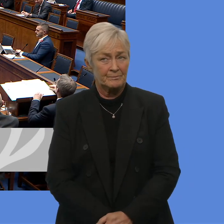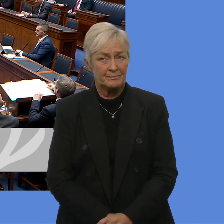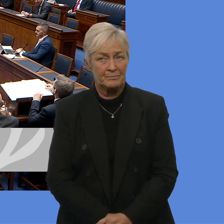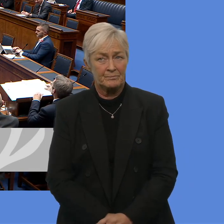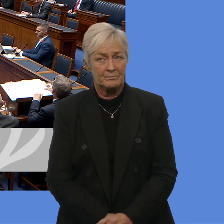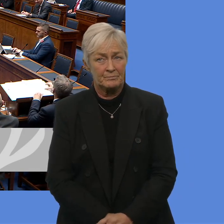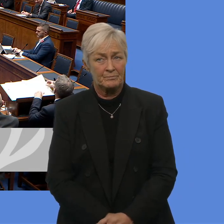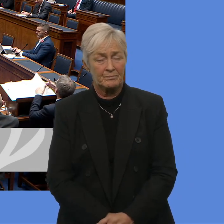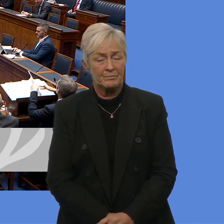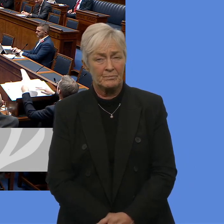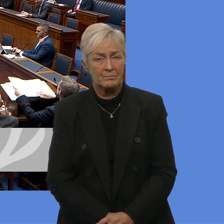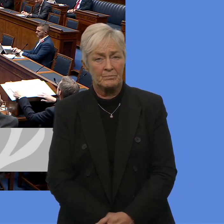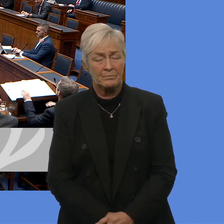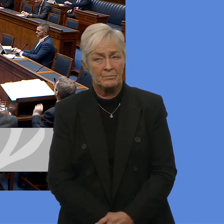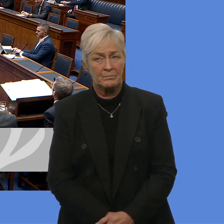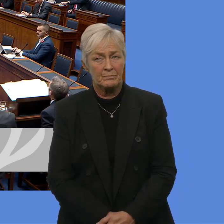Donny Donnelly.